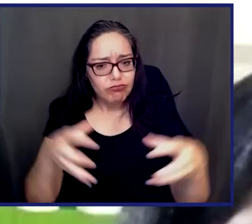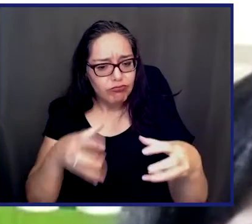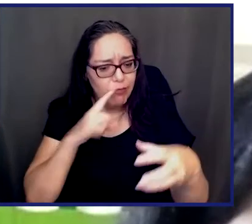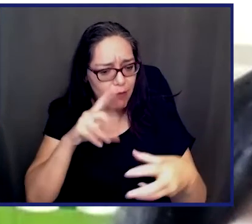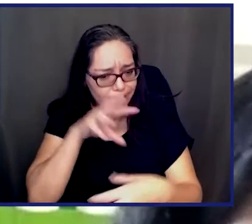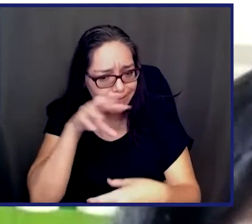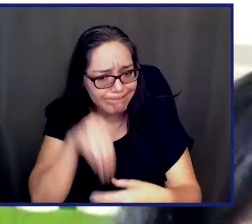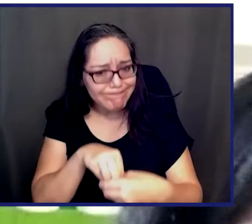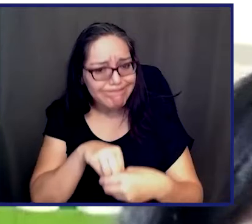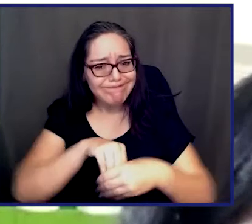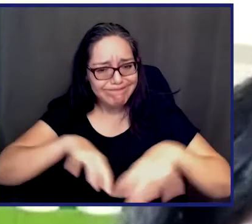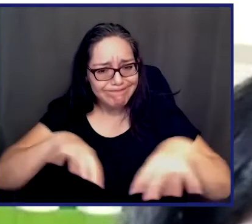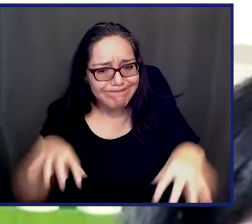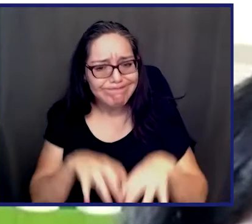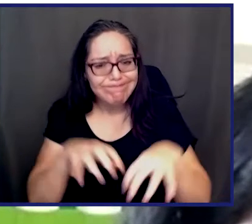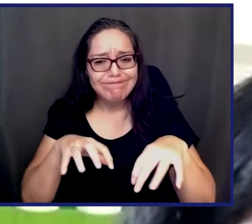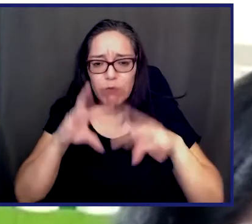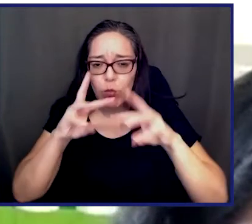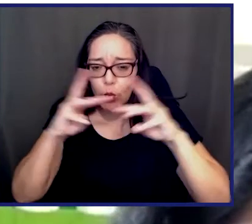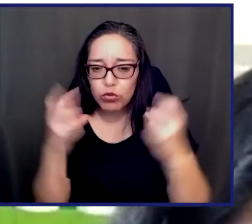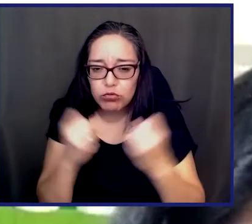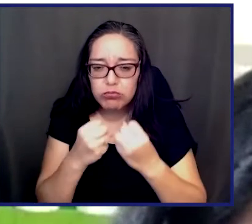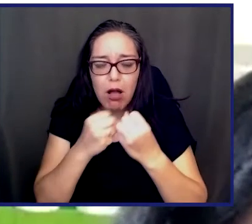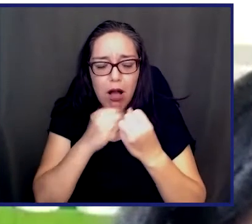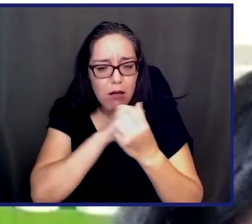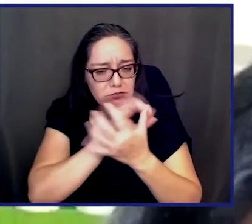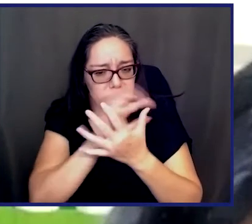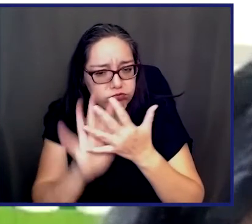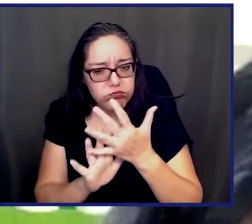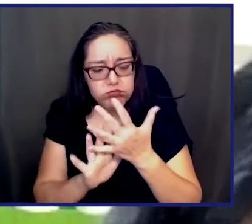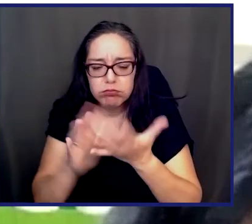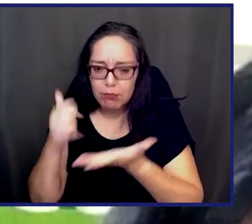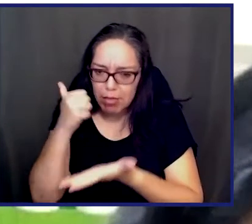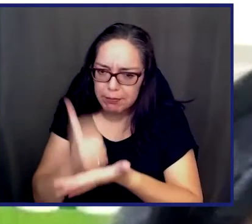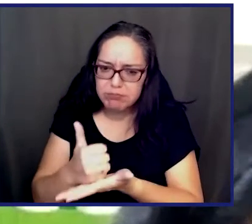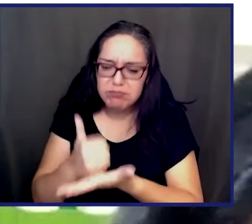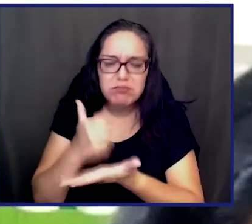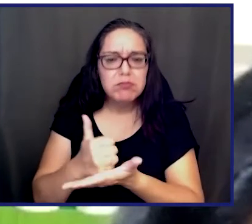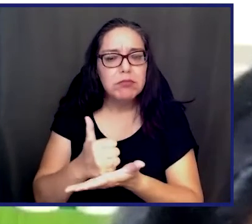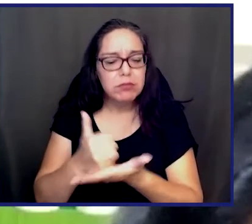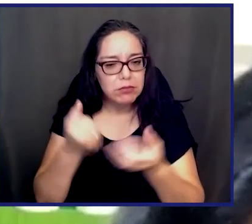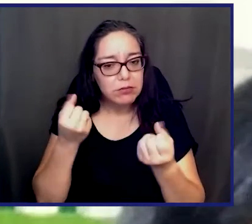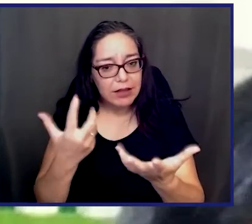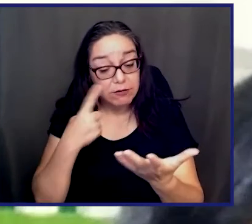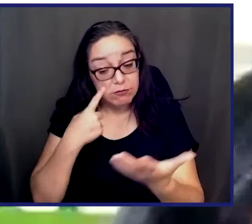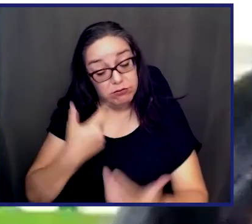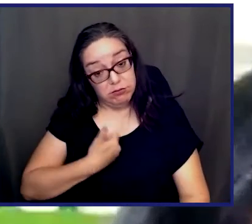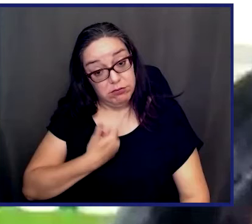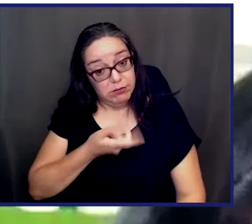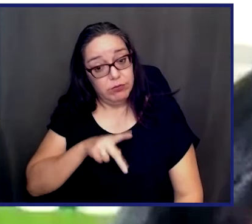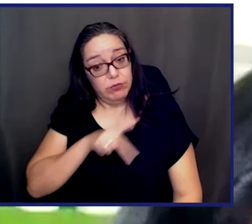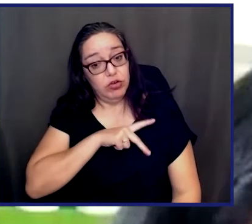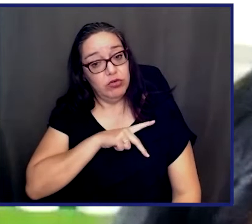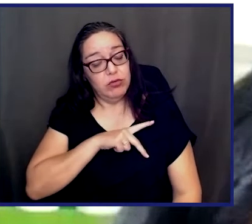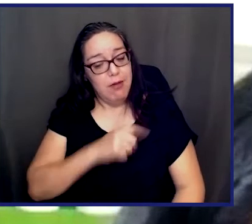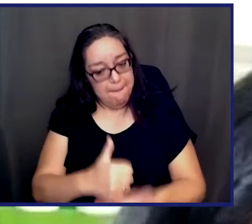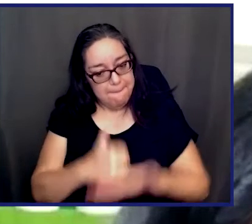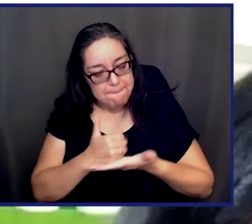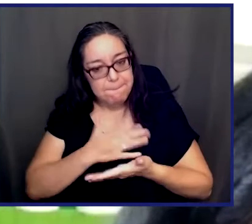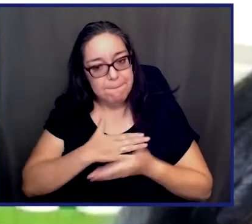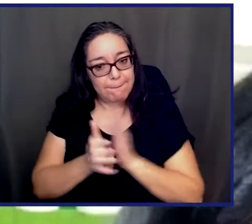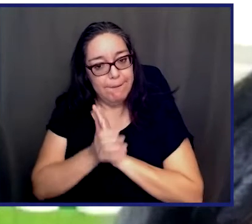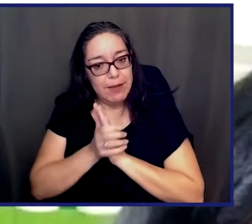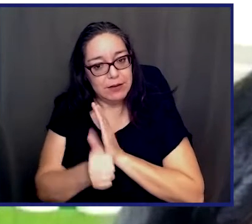hacer actividades, talleres, porque nos ayudan muchas cosas, ¿no? A mí en lo personal me ha ayudado a desarrollar mis